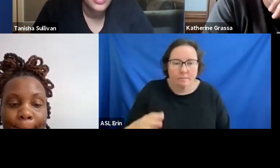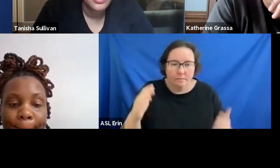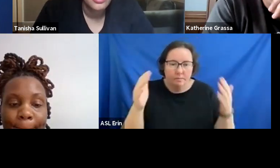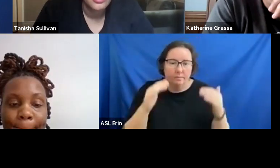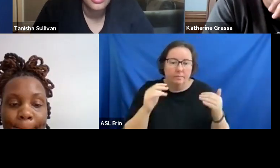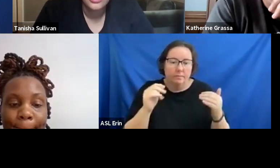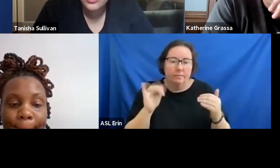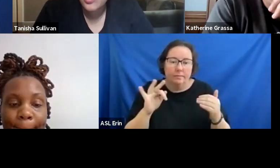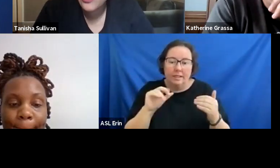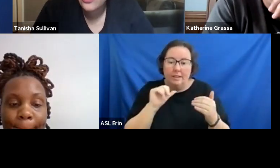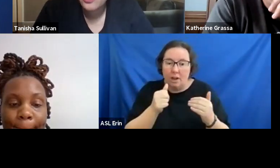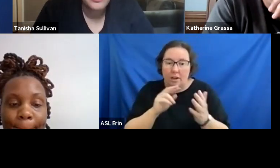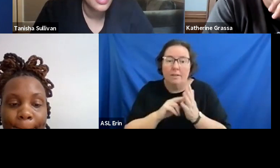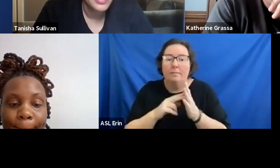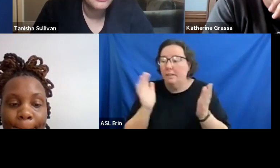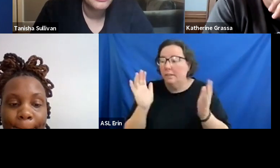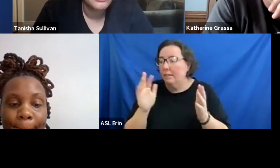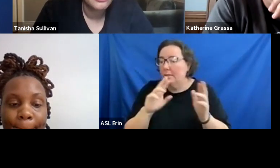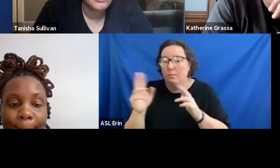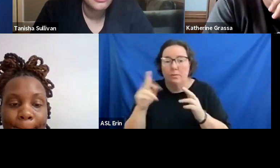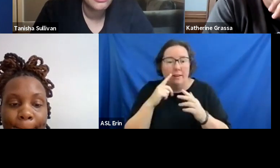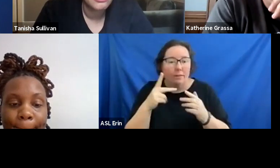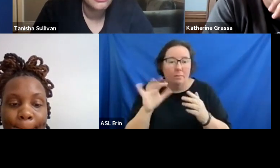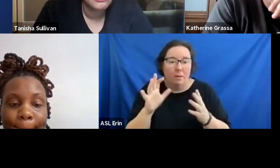Otherwise, I think it looks like we're ready for public comment.